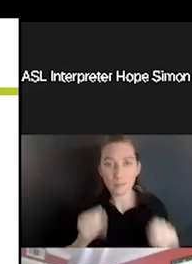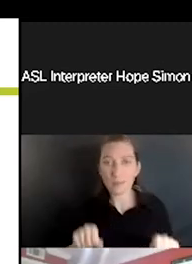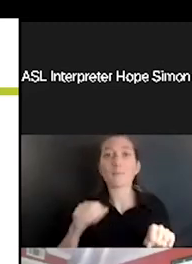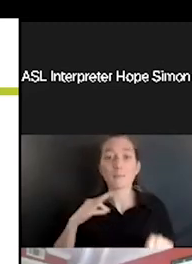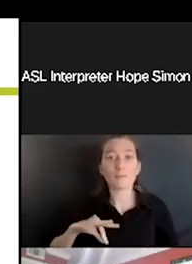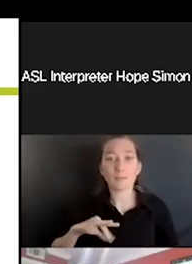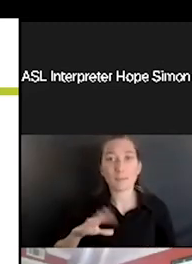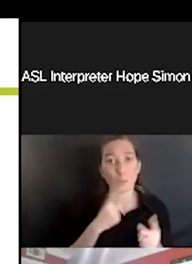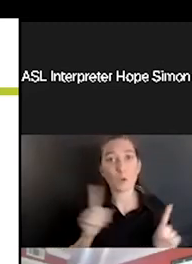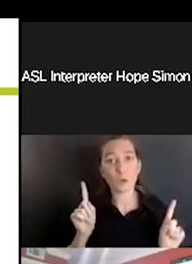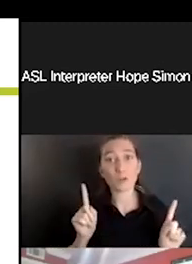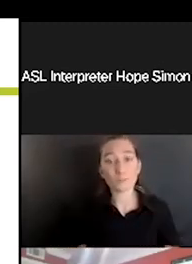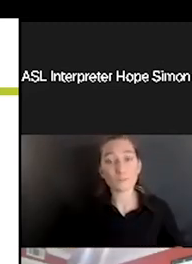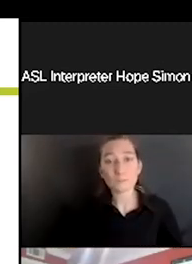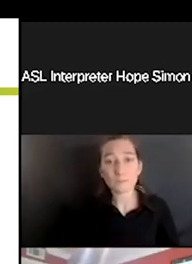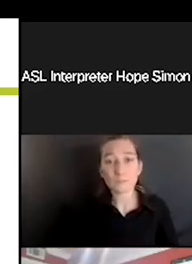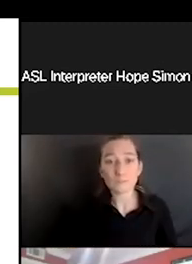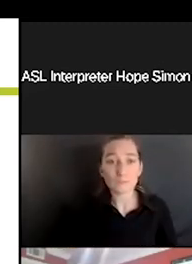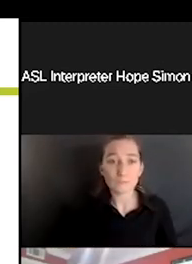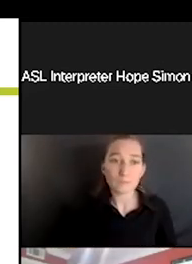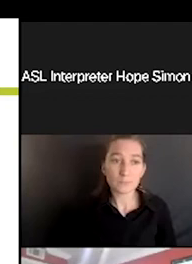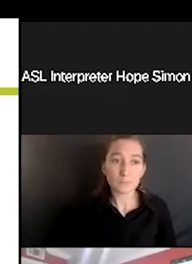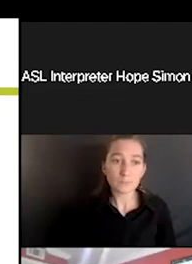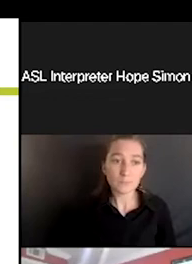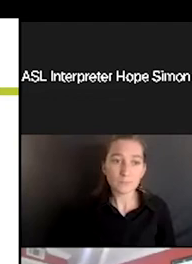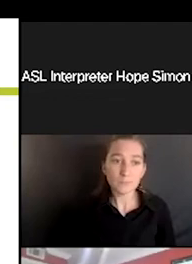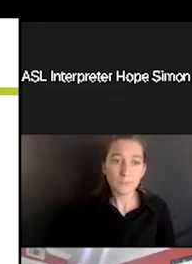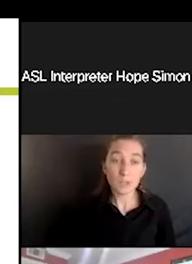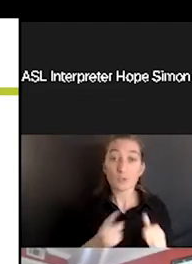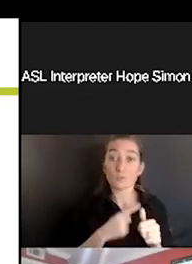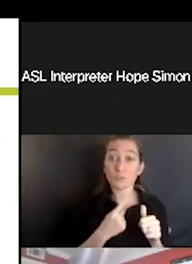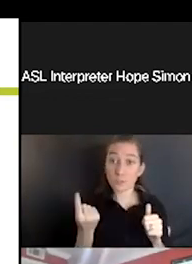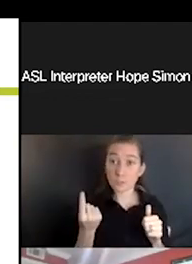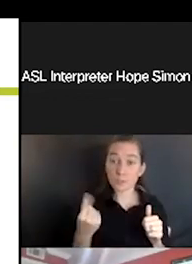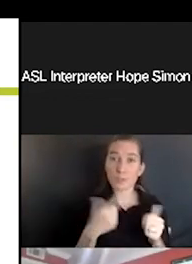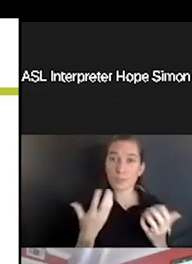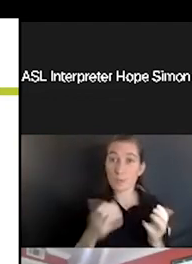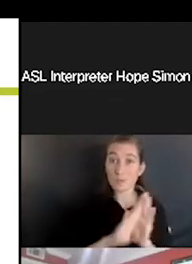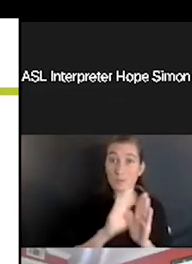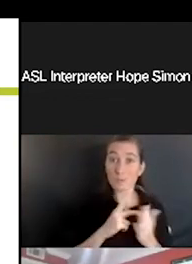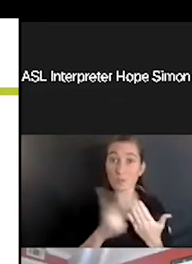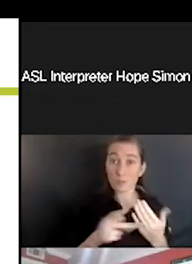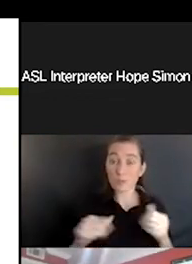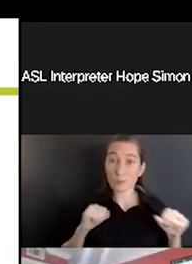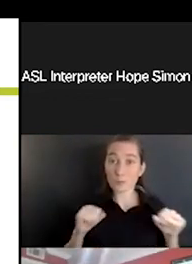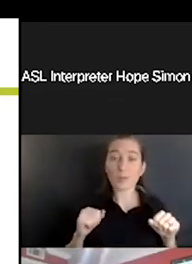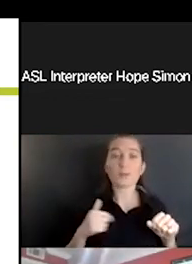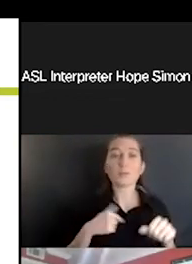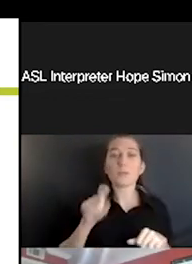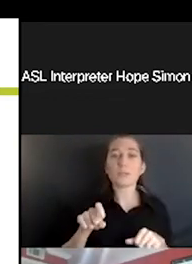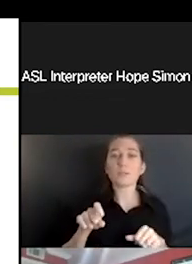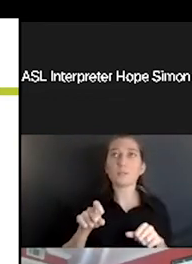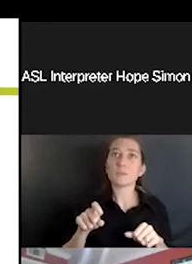that these types of programs do work. So the first thing that we need to do if we want to develop a seismic program is really define what are we trying to